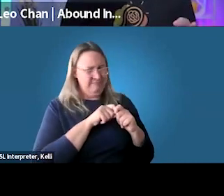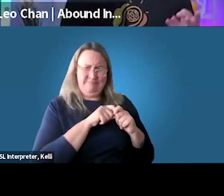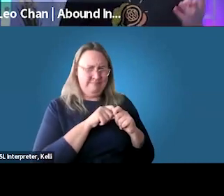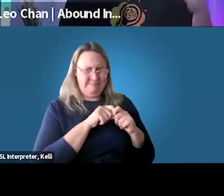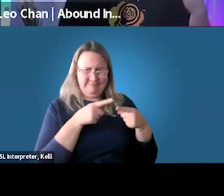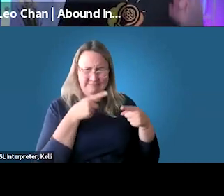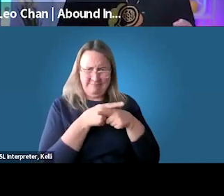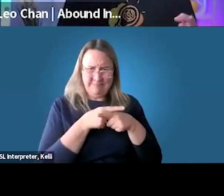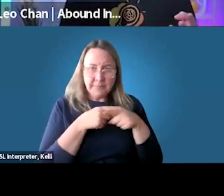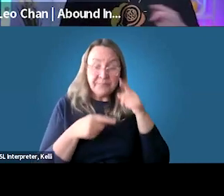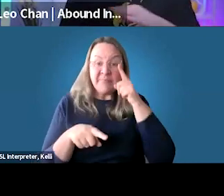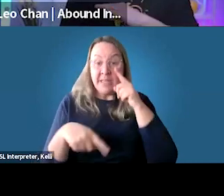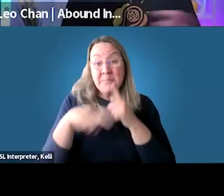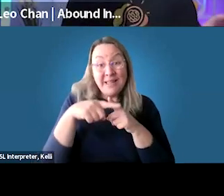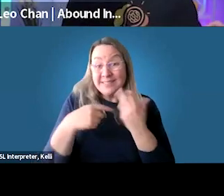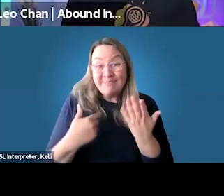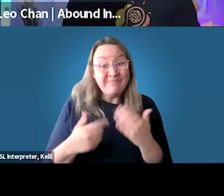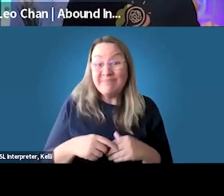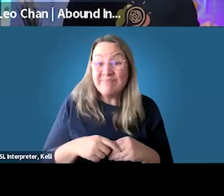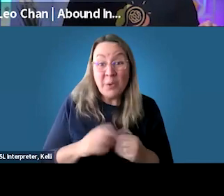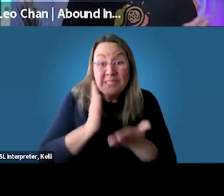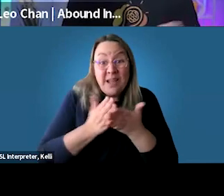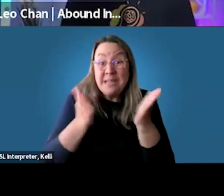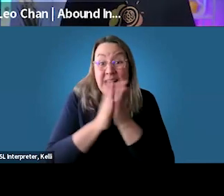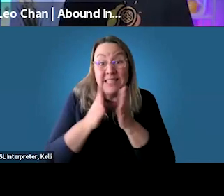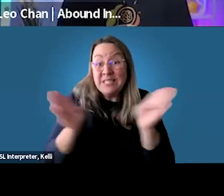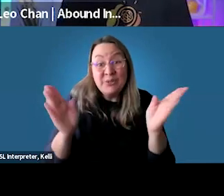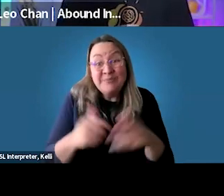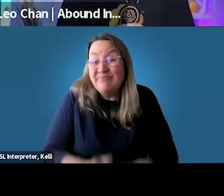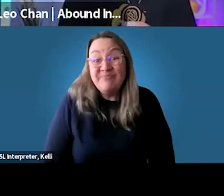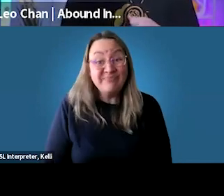And fourth is that we've simply stopped asking.